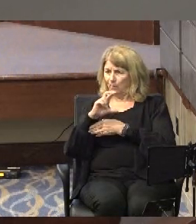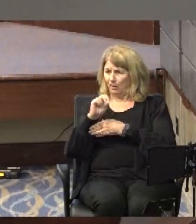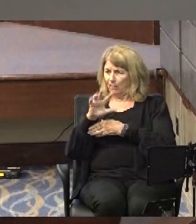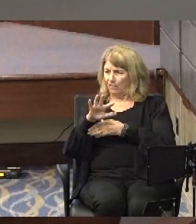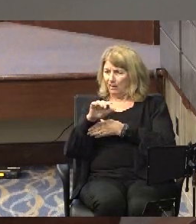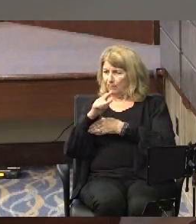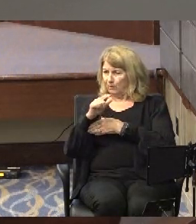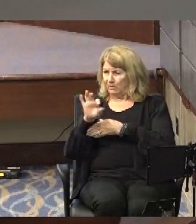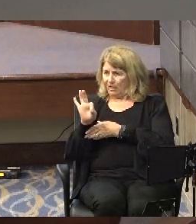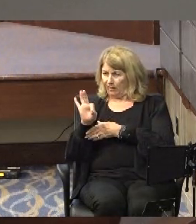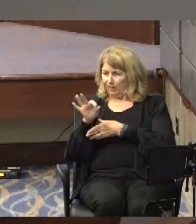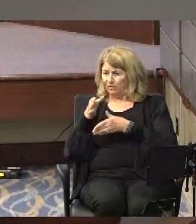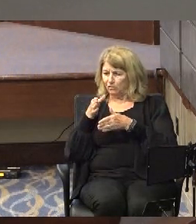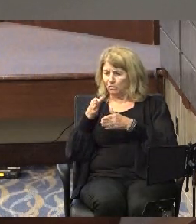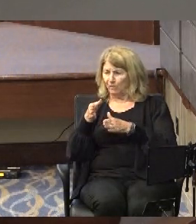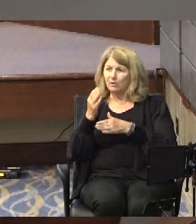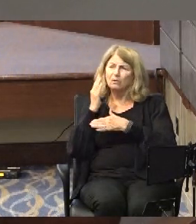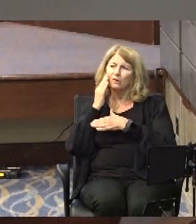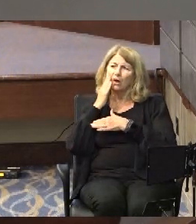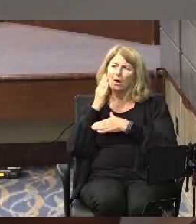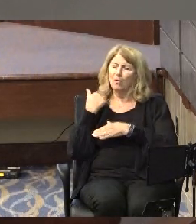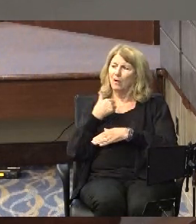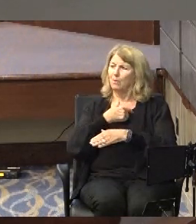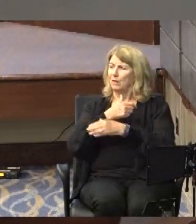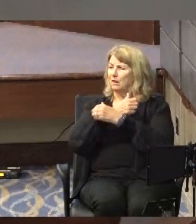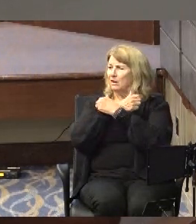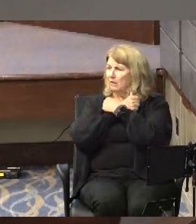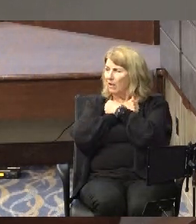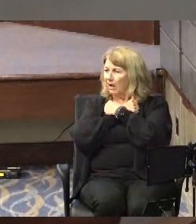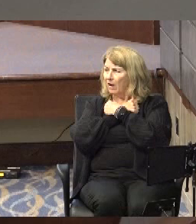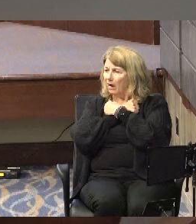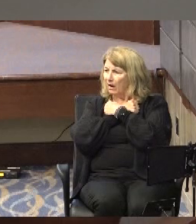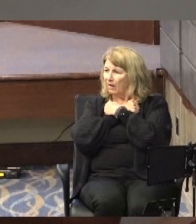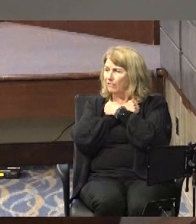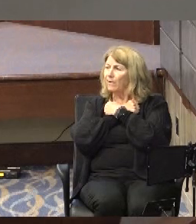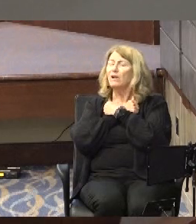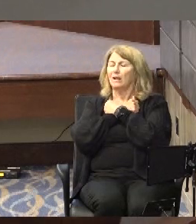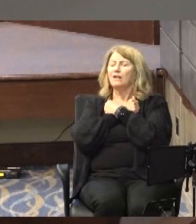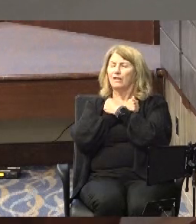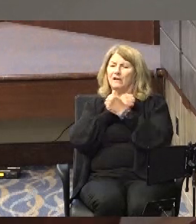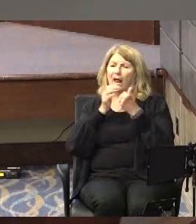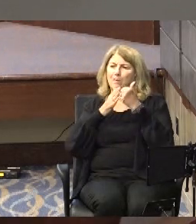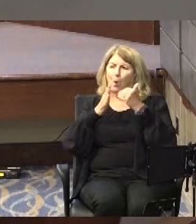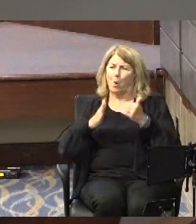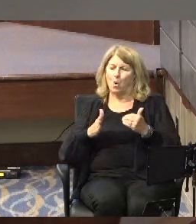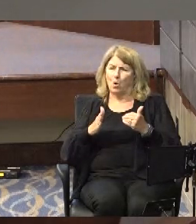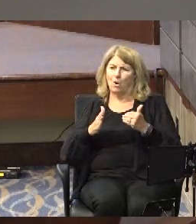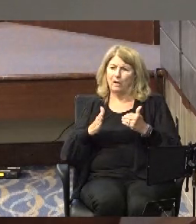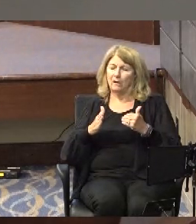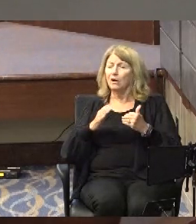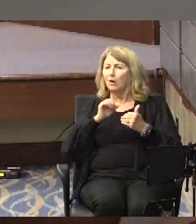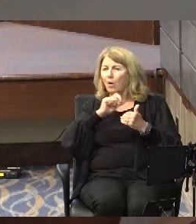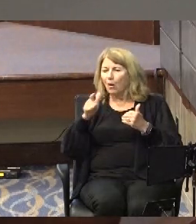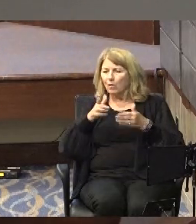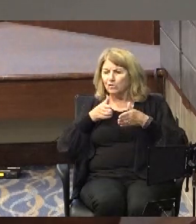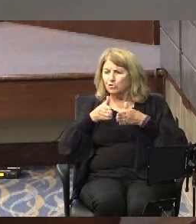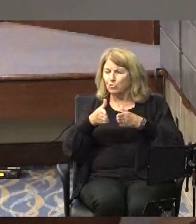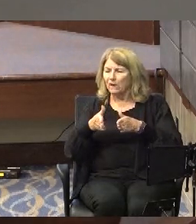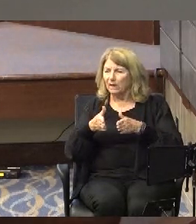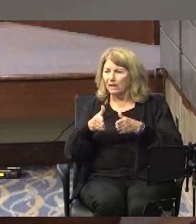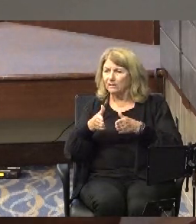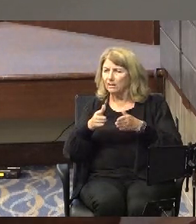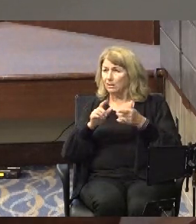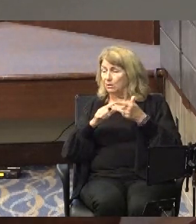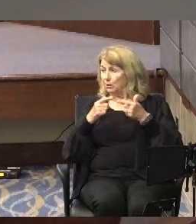305 North 29th, we love the property, we love the atmosphere, that same old road across the street, that was, to me, looked